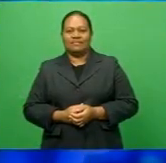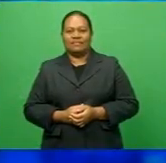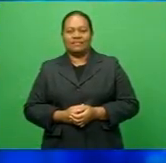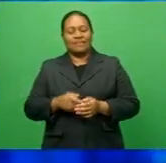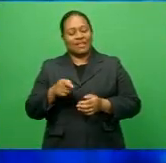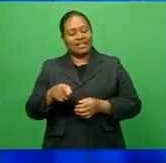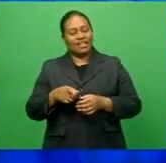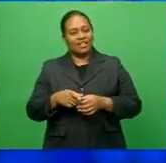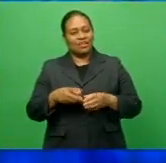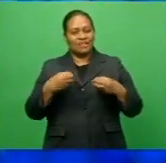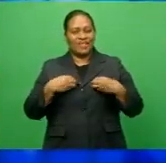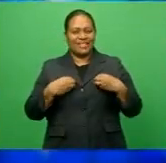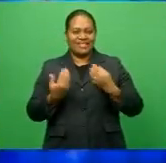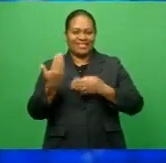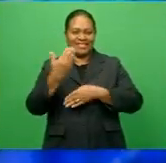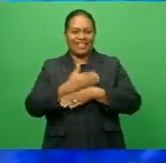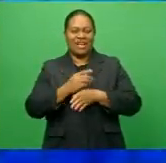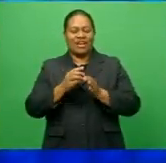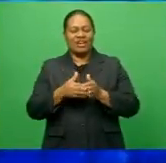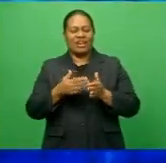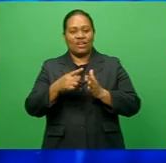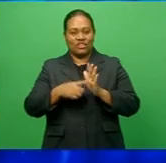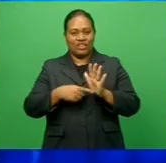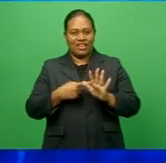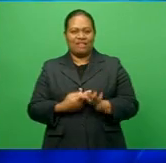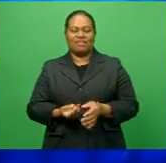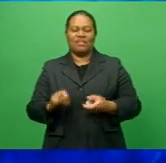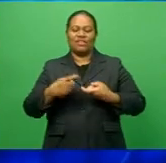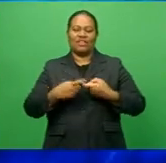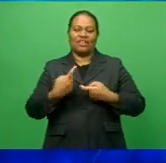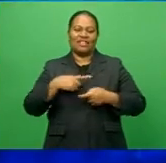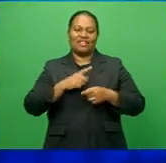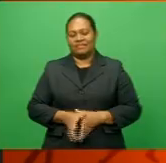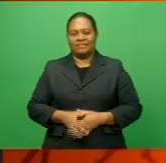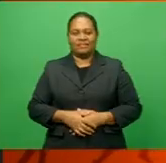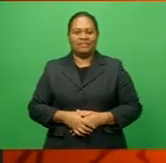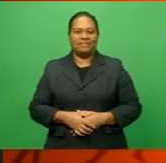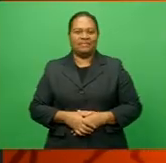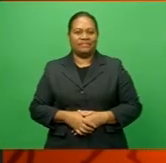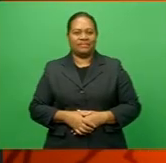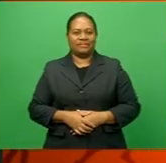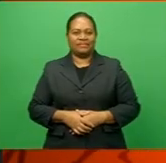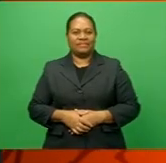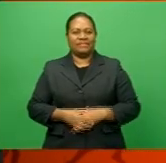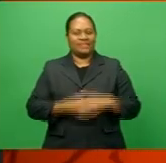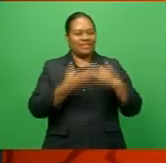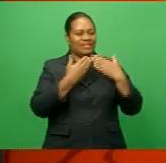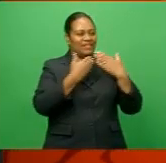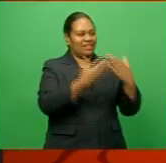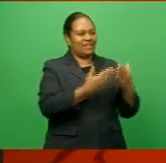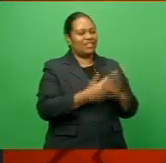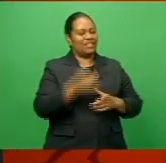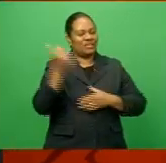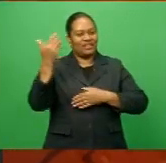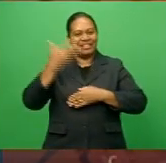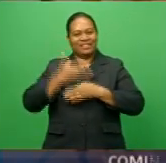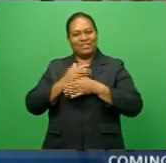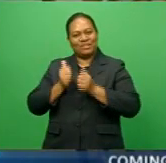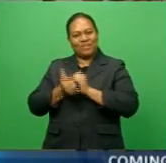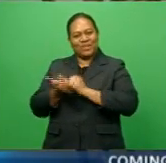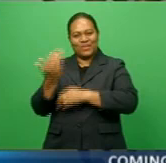And that's it from Business Tonight. Jamie joins you next with the latest in sports. Naka, and good evening in Sports